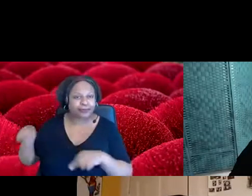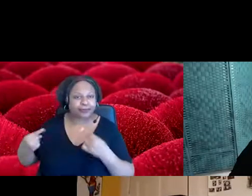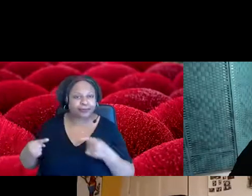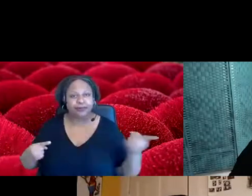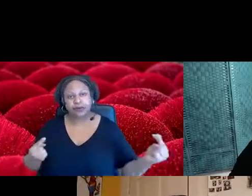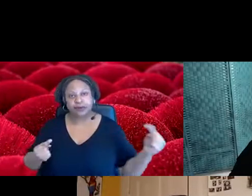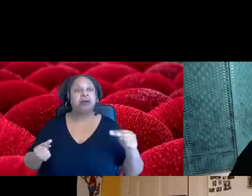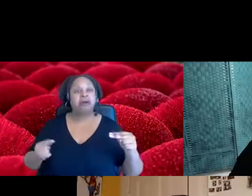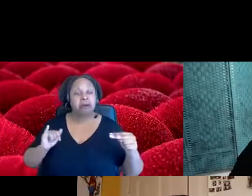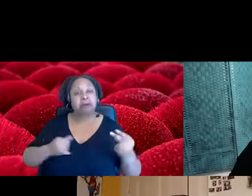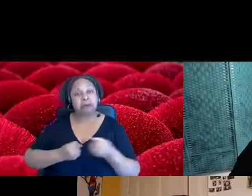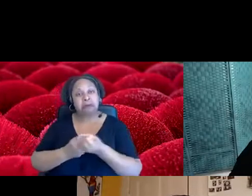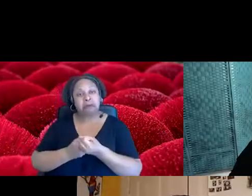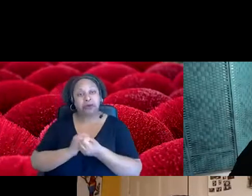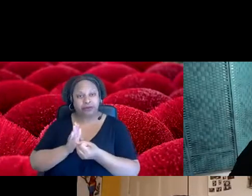But I think